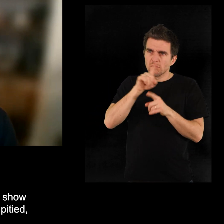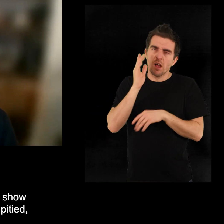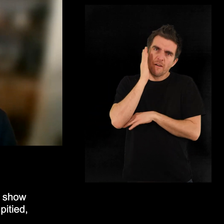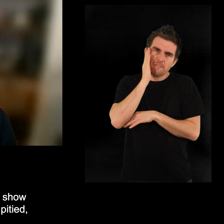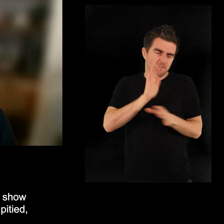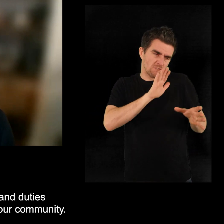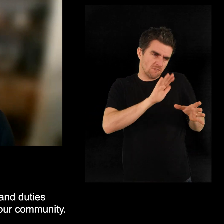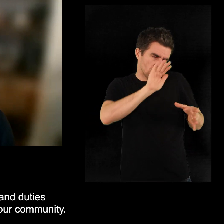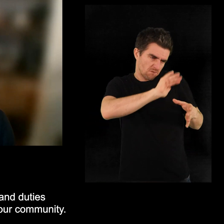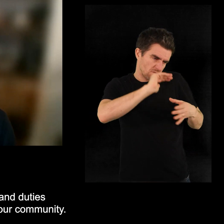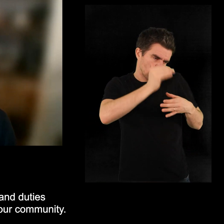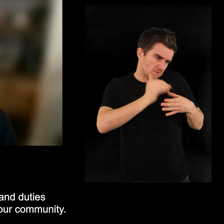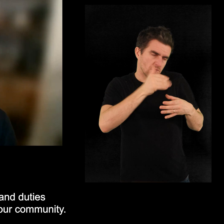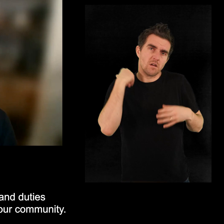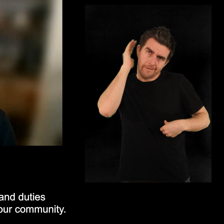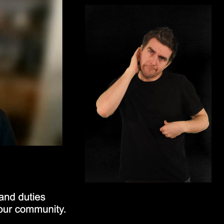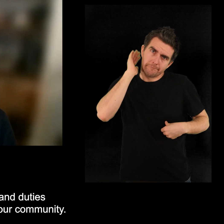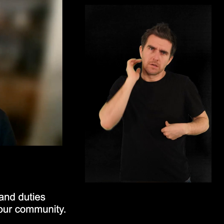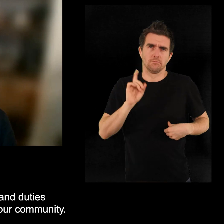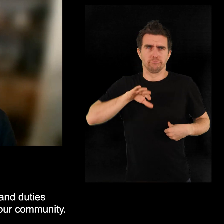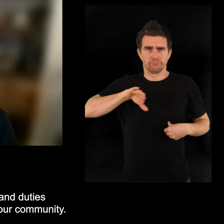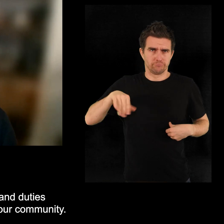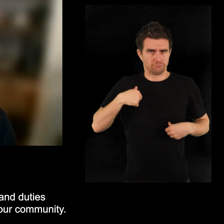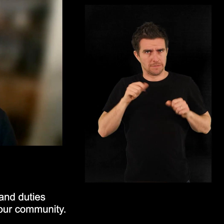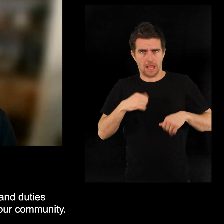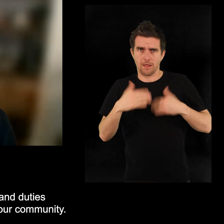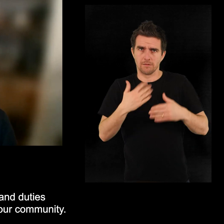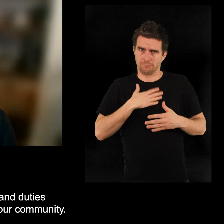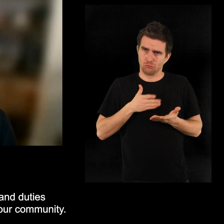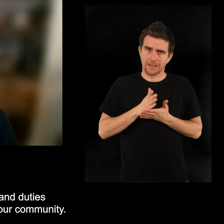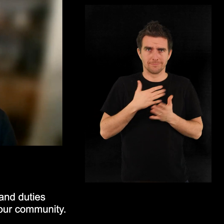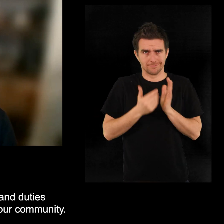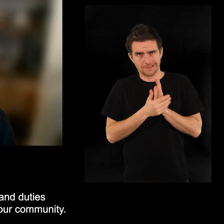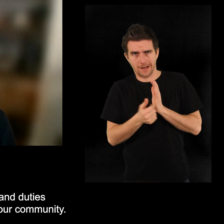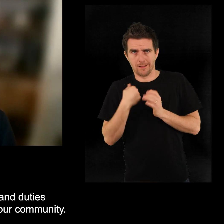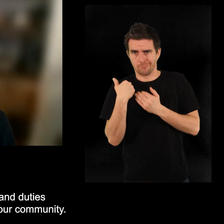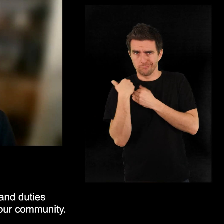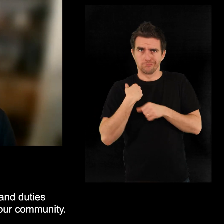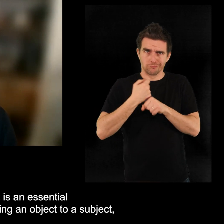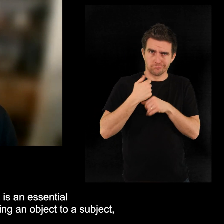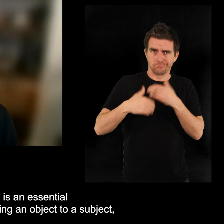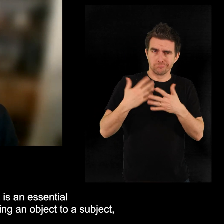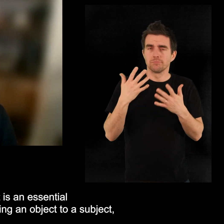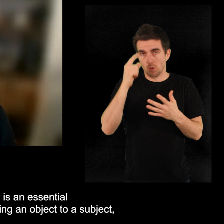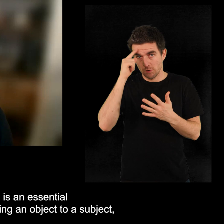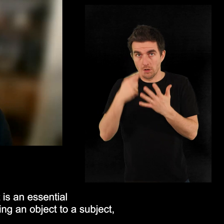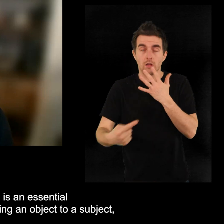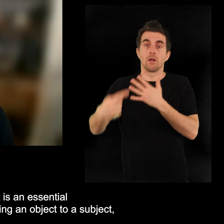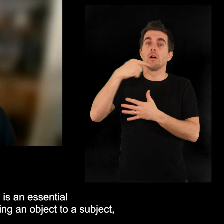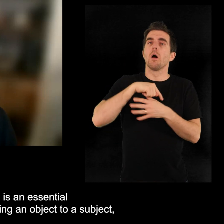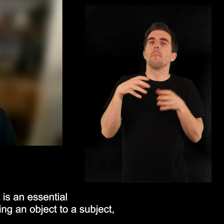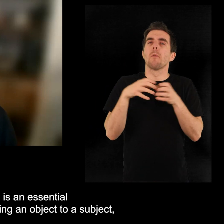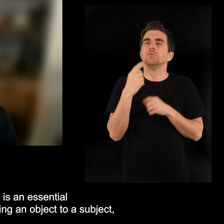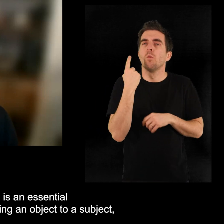be pitied, but people with rights, skills, and duties who demand a place within our community. So going back to